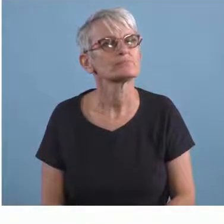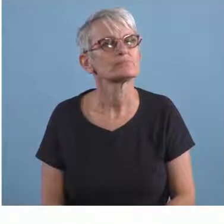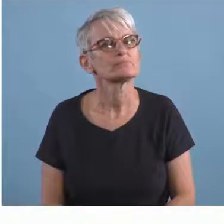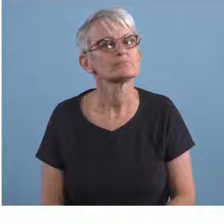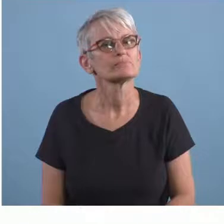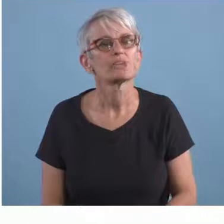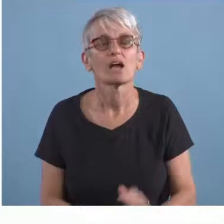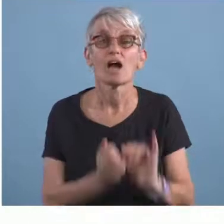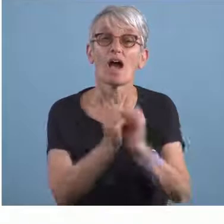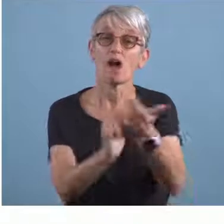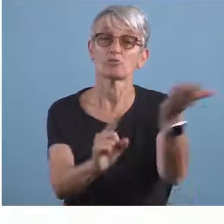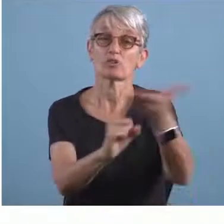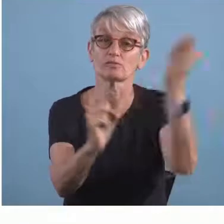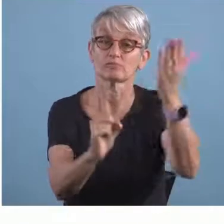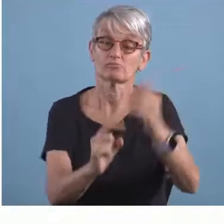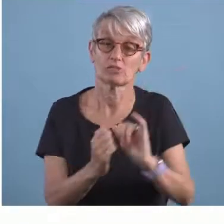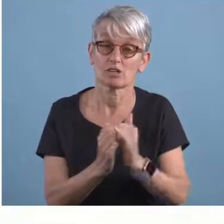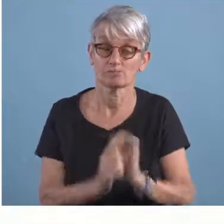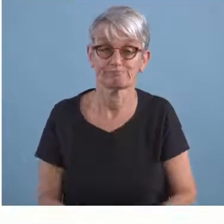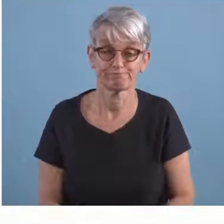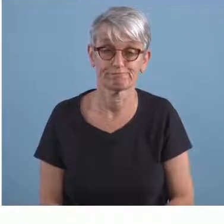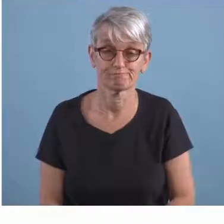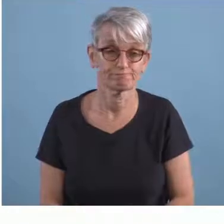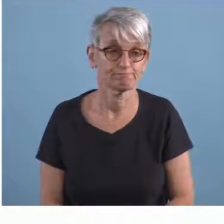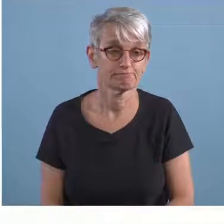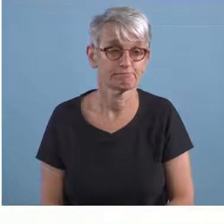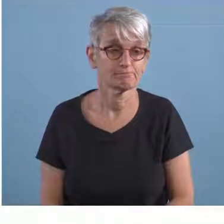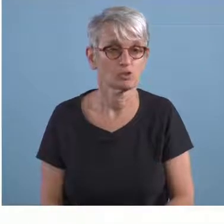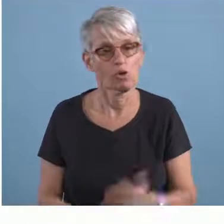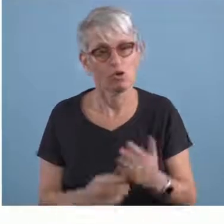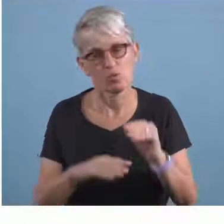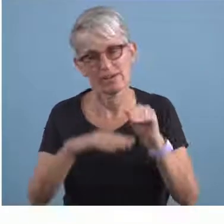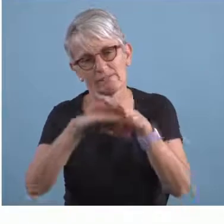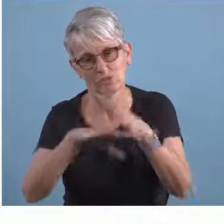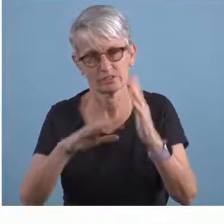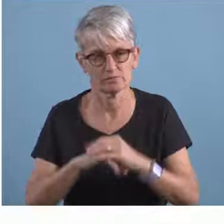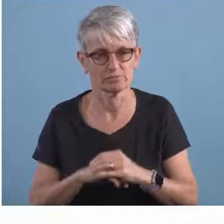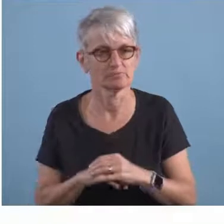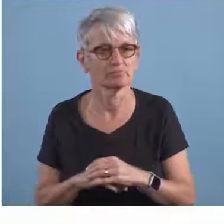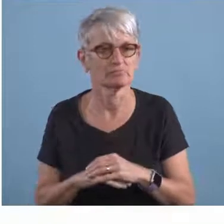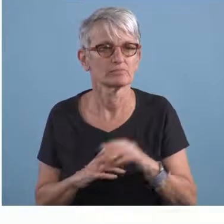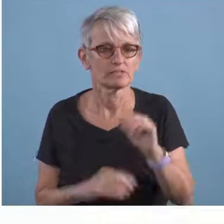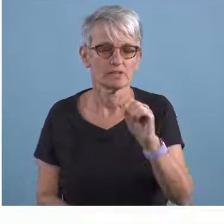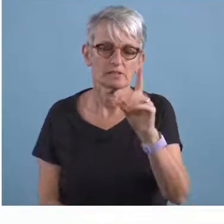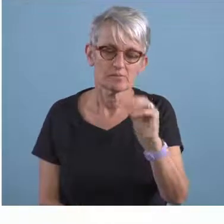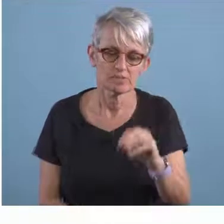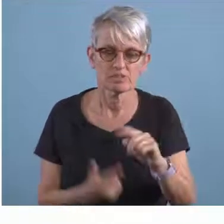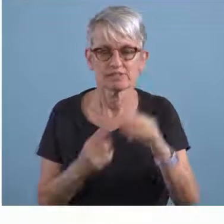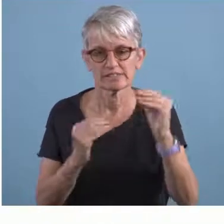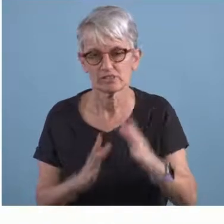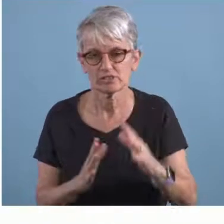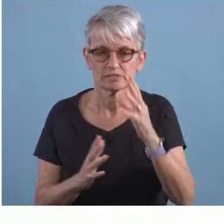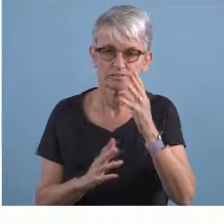So how do we convince everybody or influence them? So with administrators and teachers and maybe